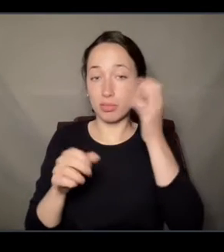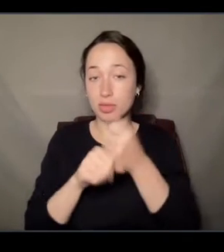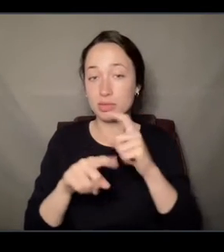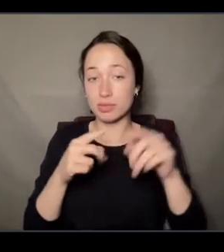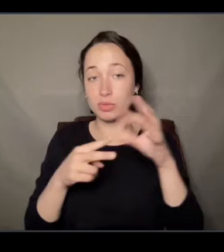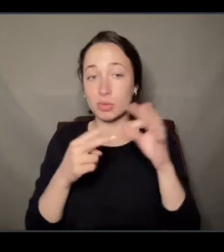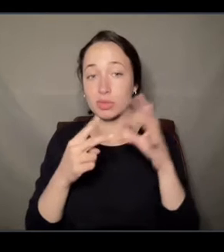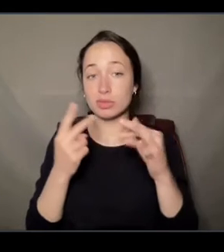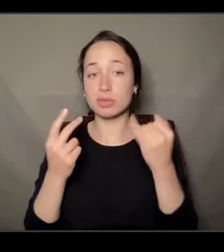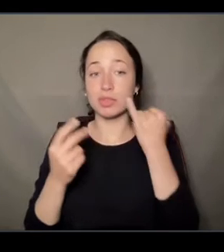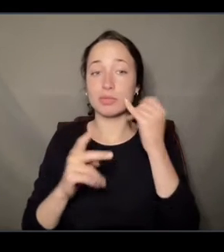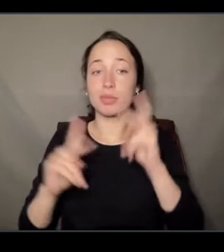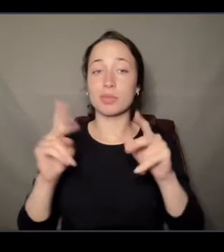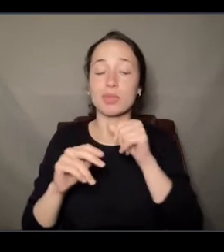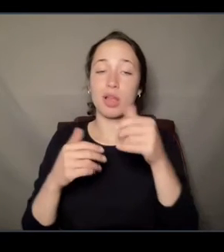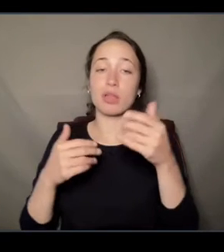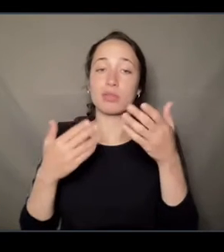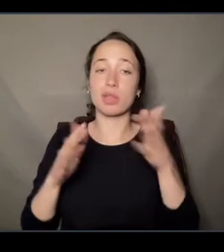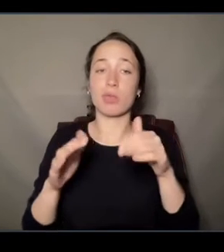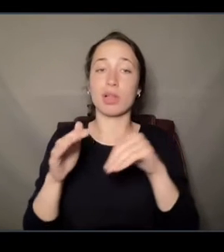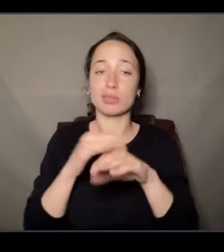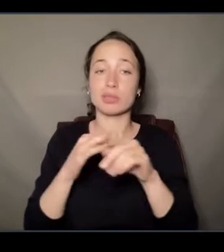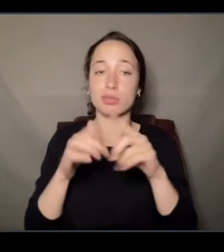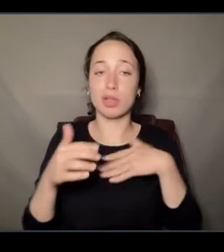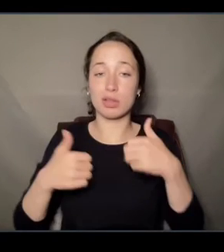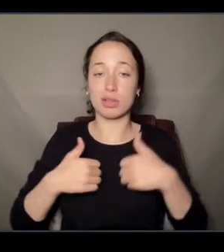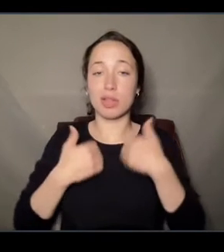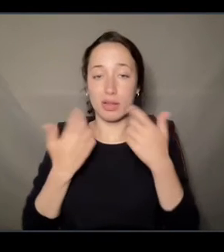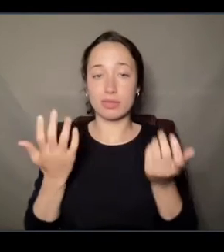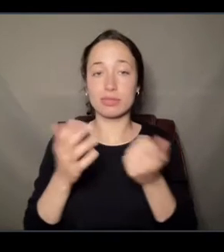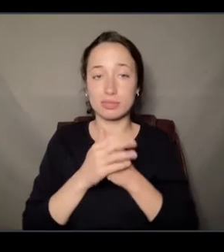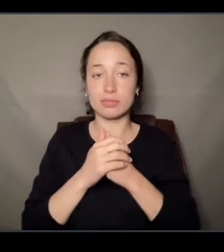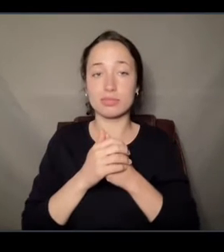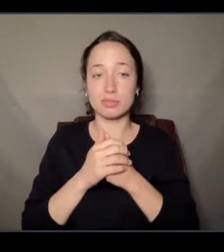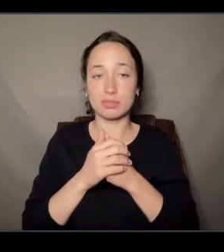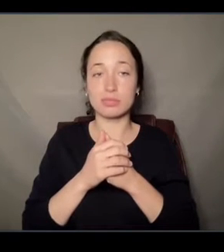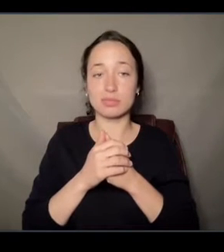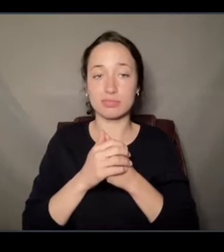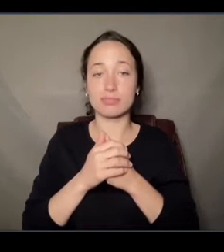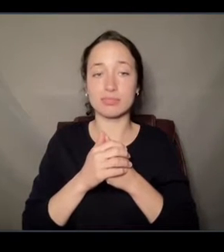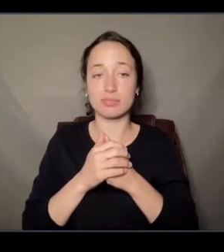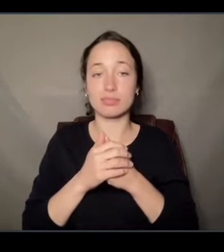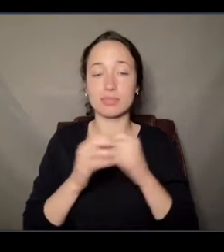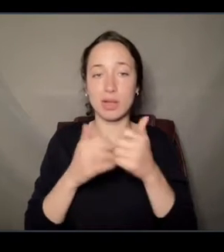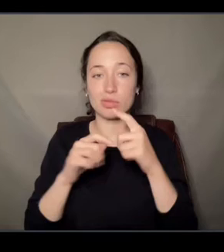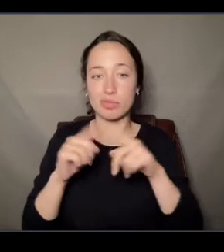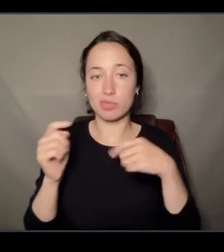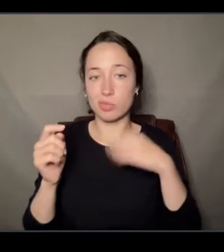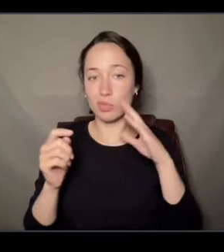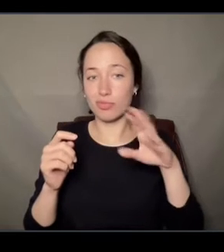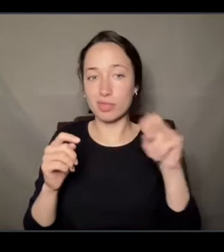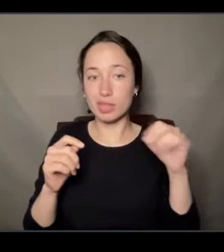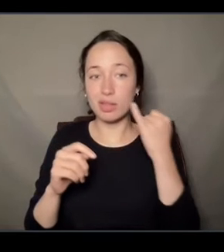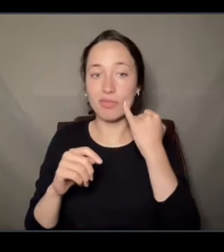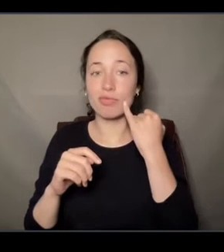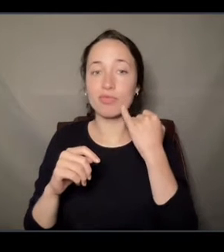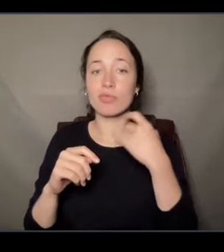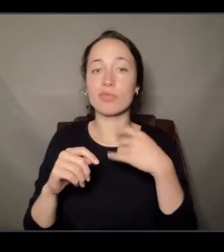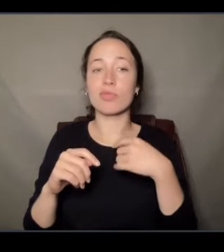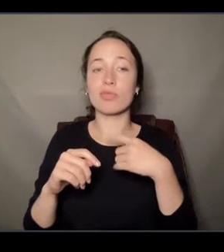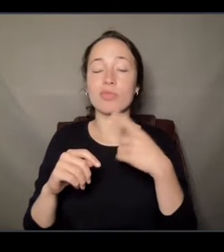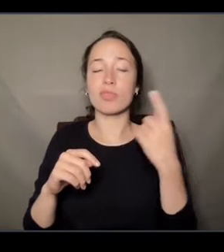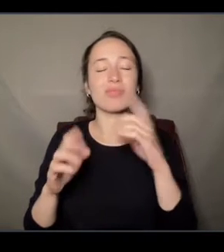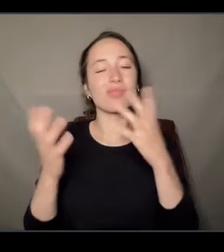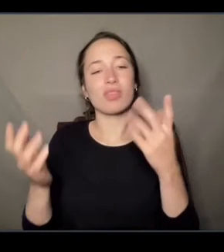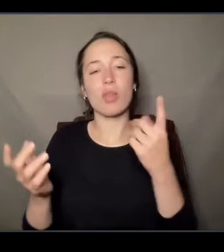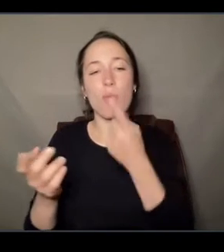made different choices, or if people had not been allowed access to my life, how different I would have been. So there's a